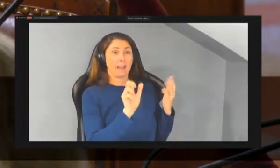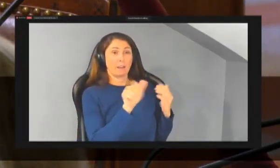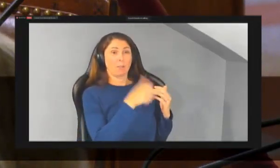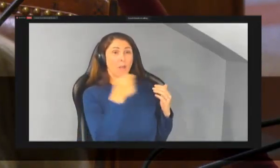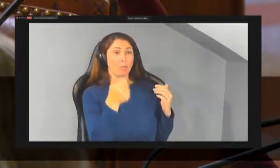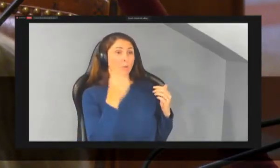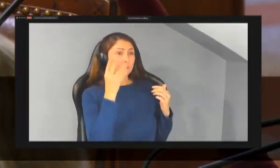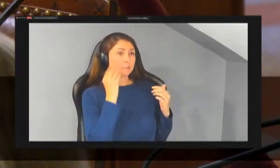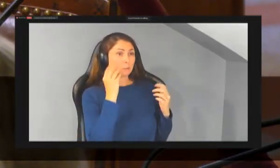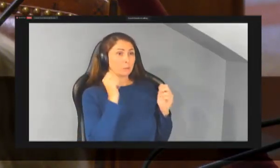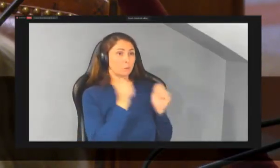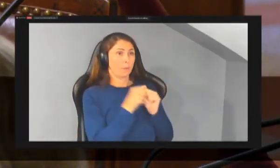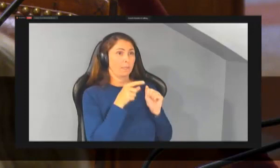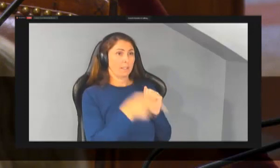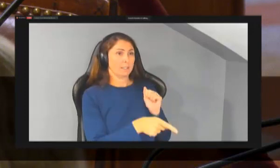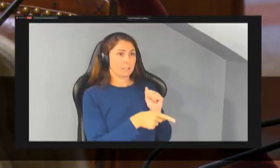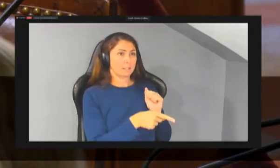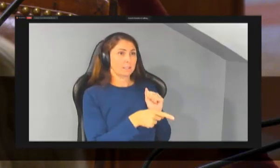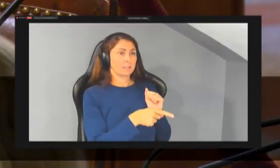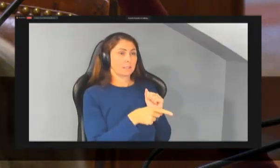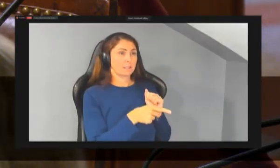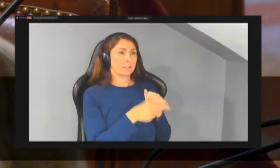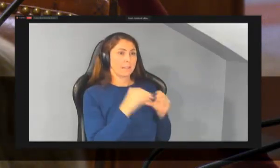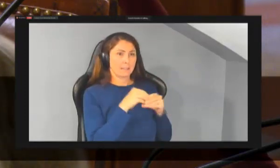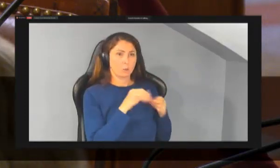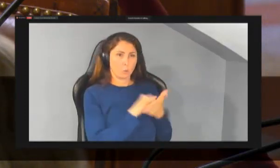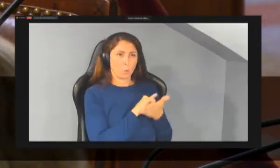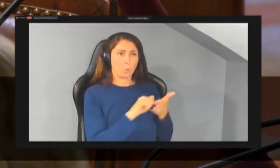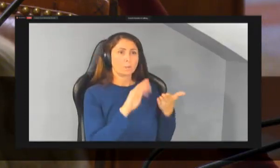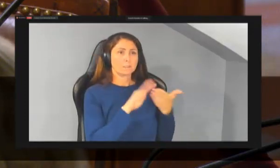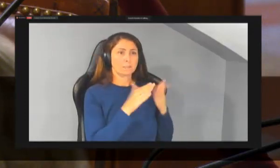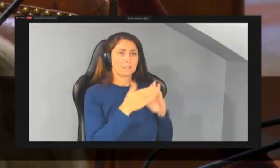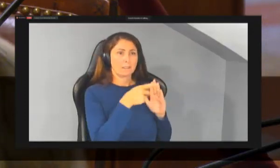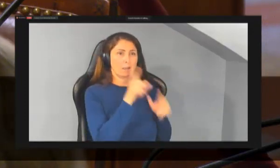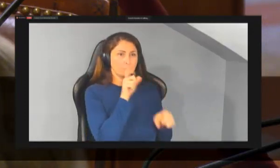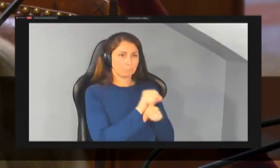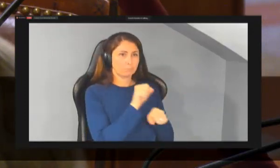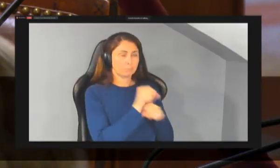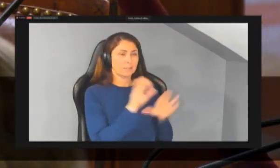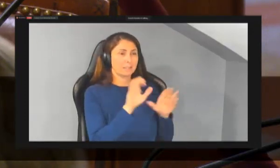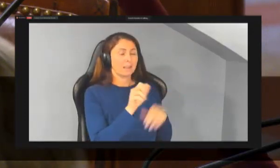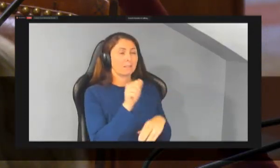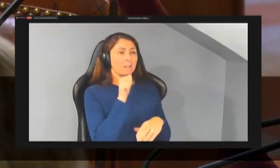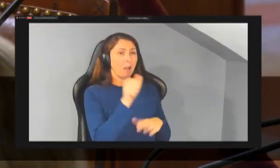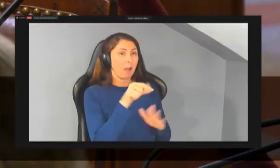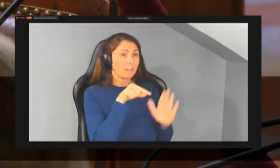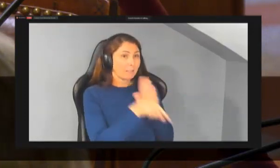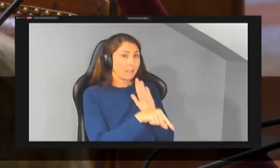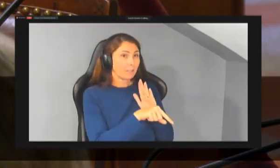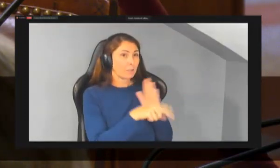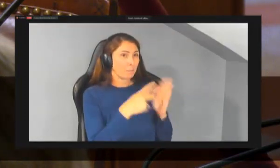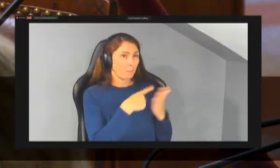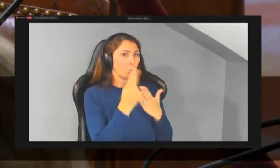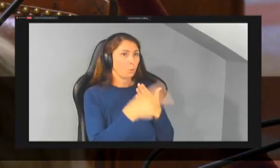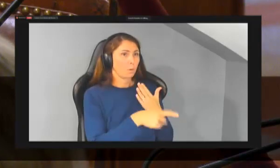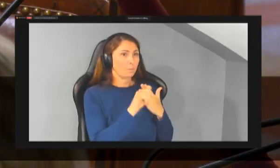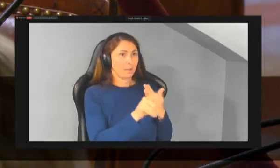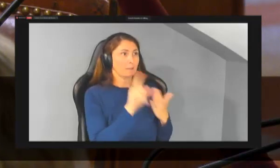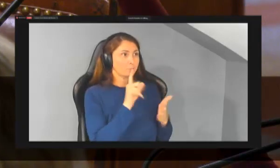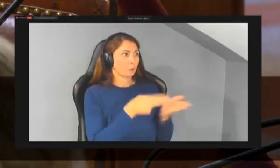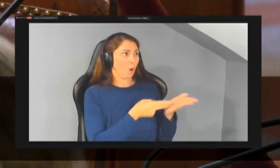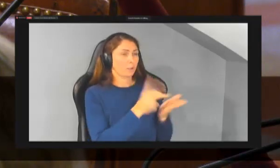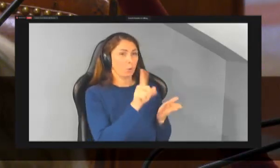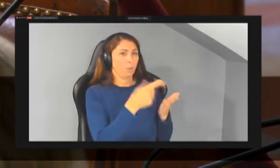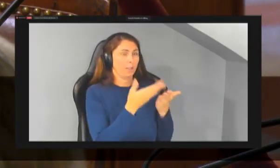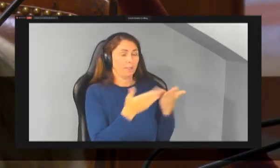with this. In New York City, they actually did a non-lethal program. And that's honestly the only thing that I can cite